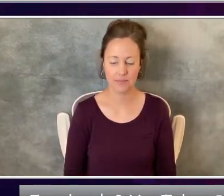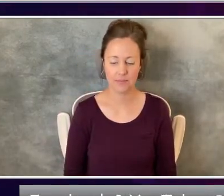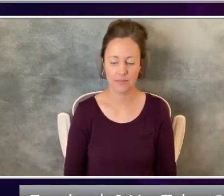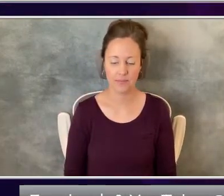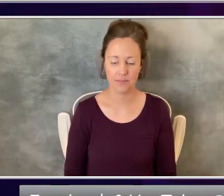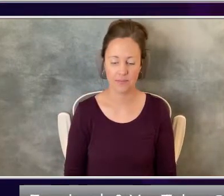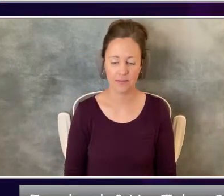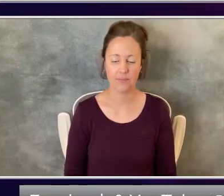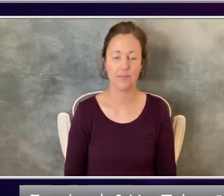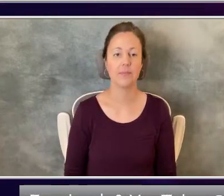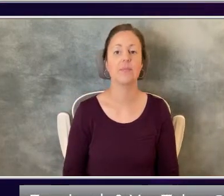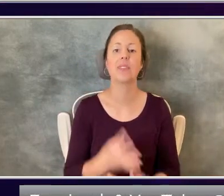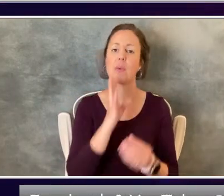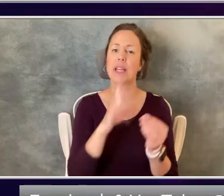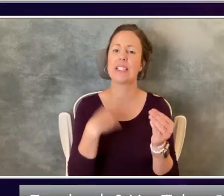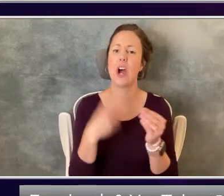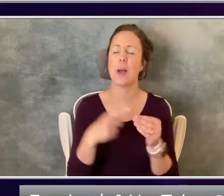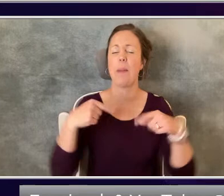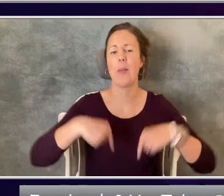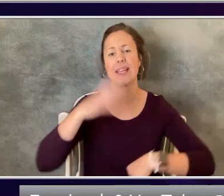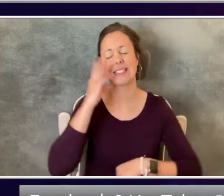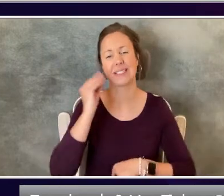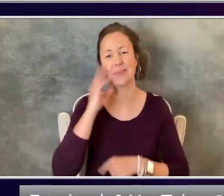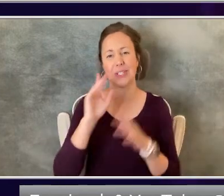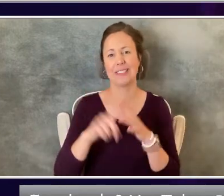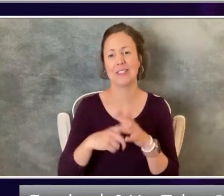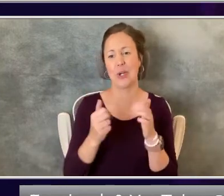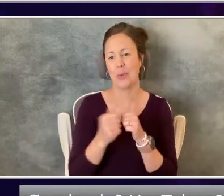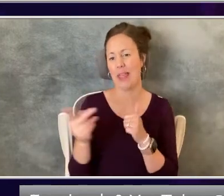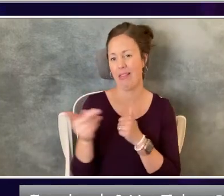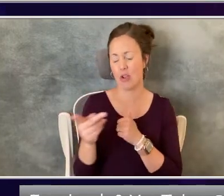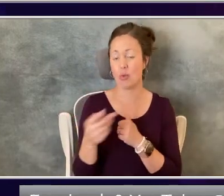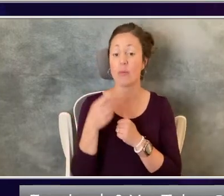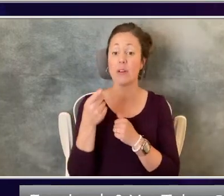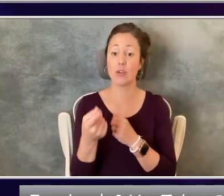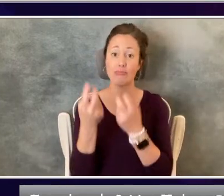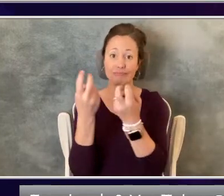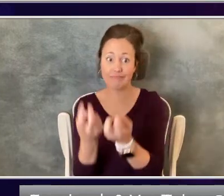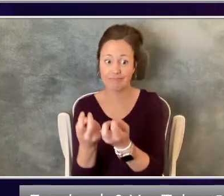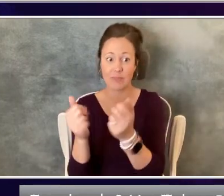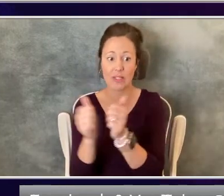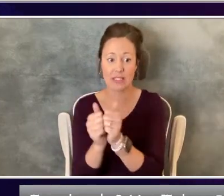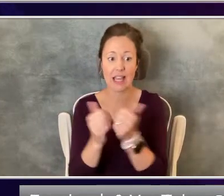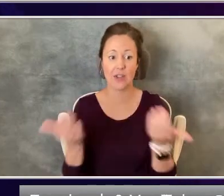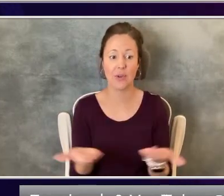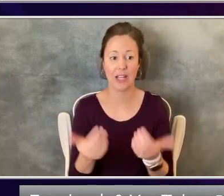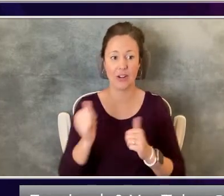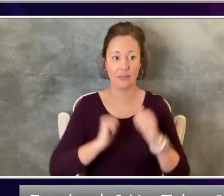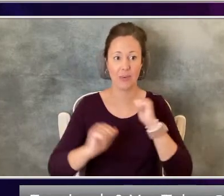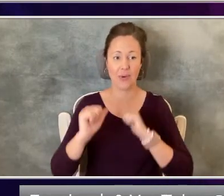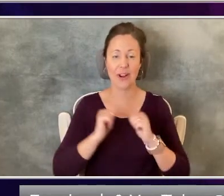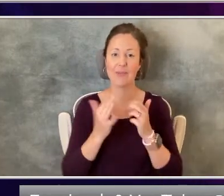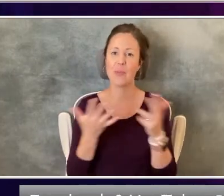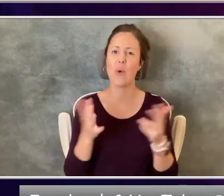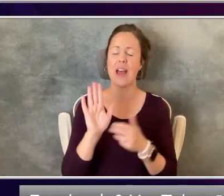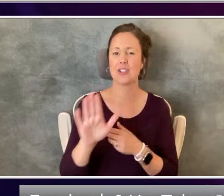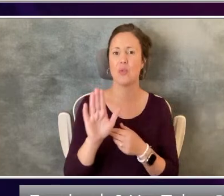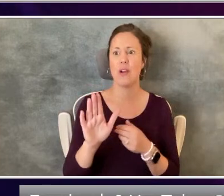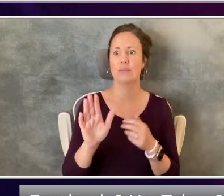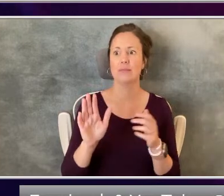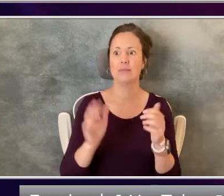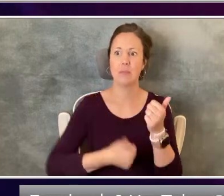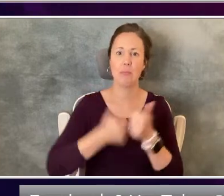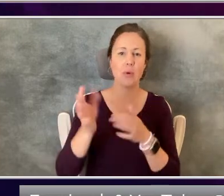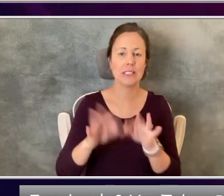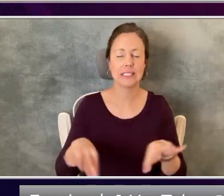about this experience and as you sit together now on this program. What would be your biggest message? Why did you